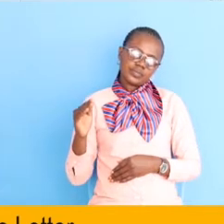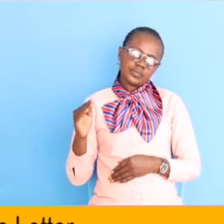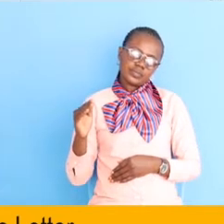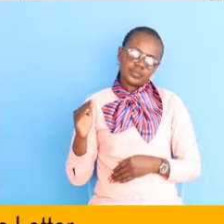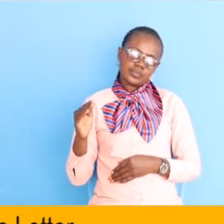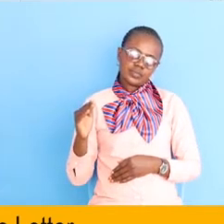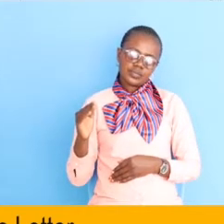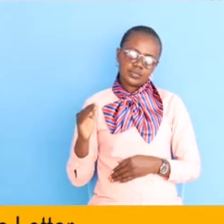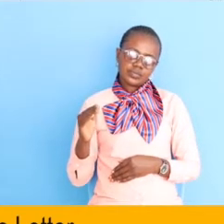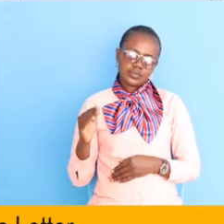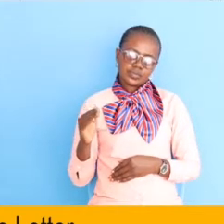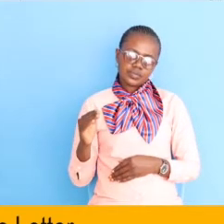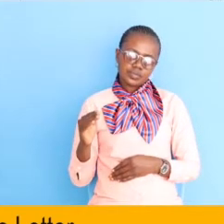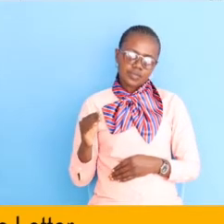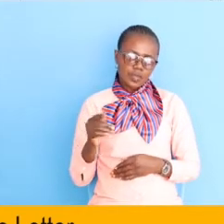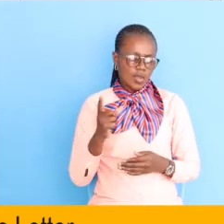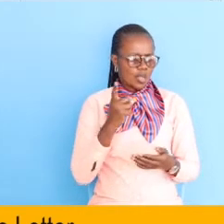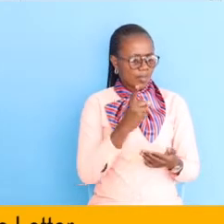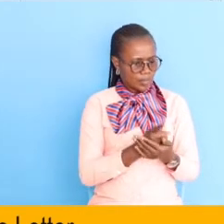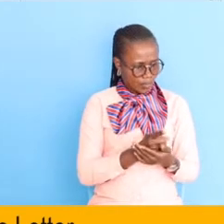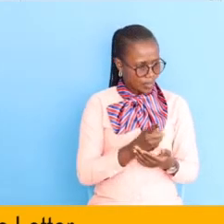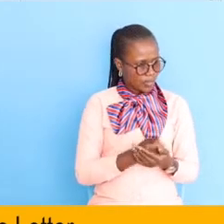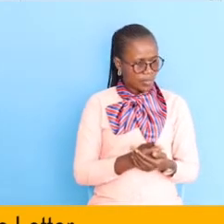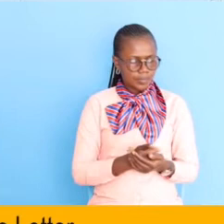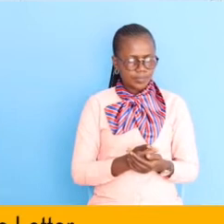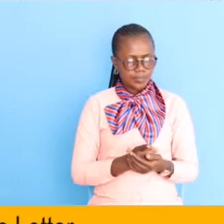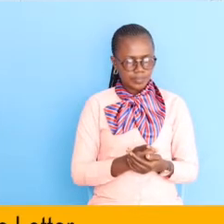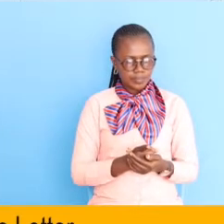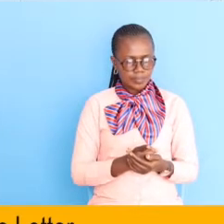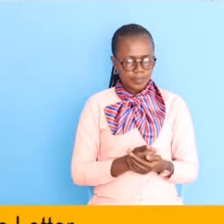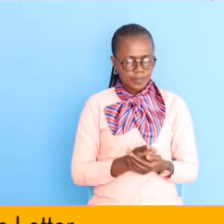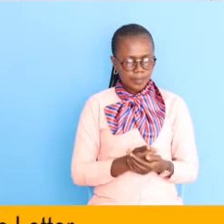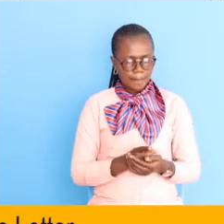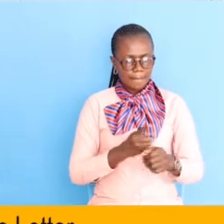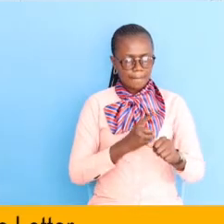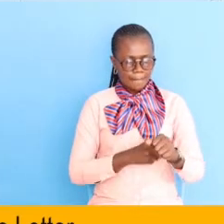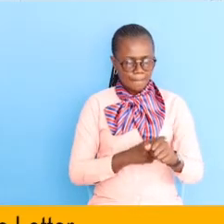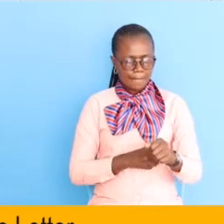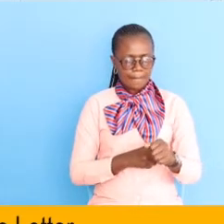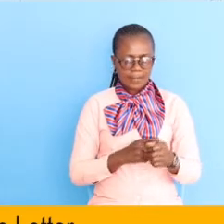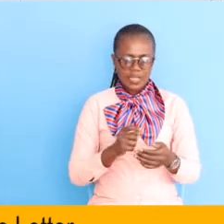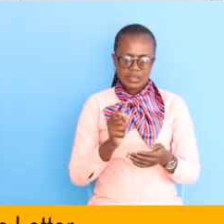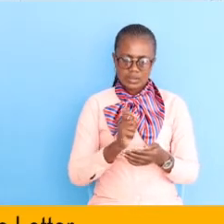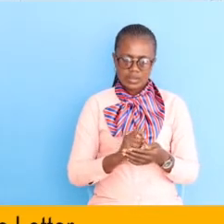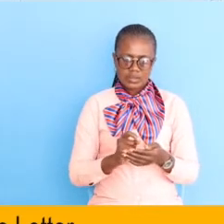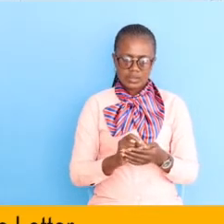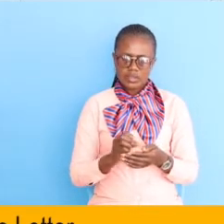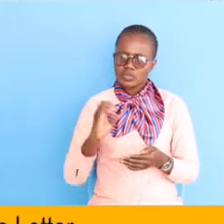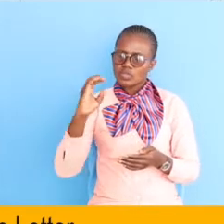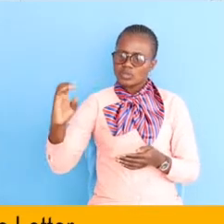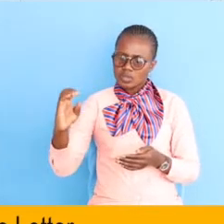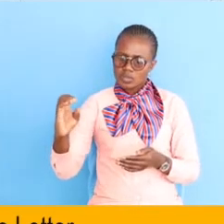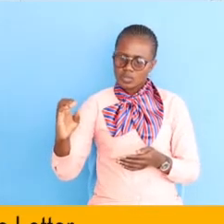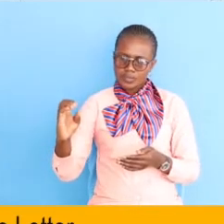to be written. The most important thing is that when we are to write this sender's address,